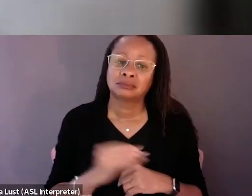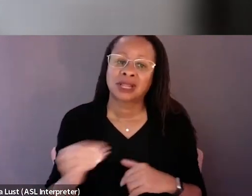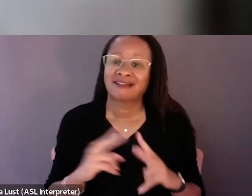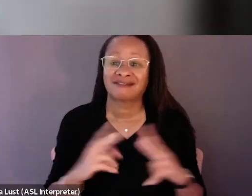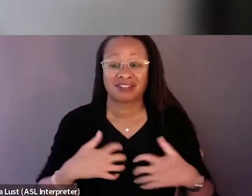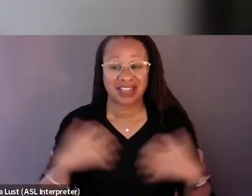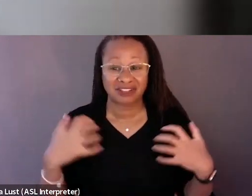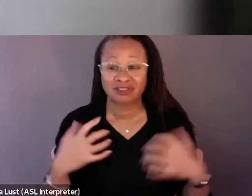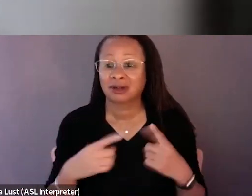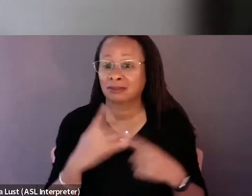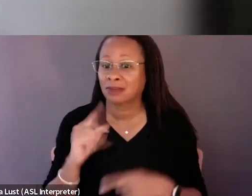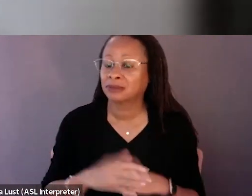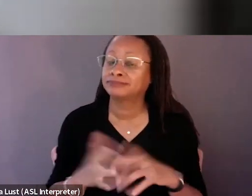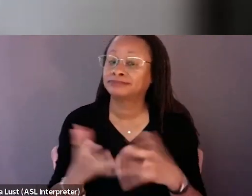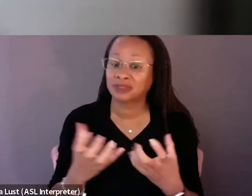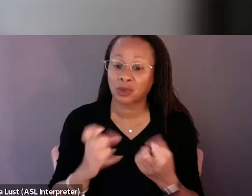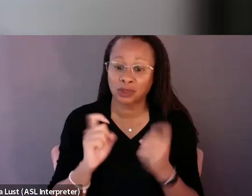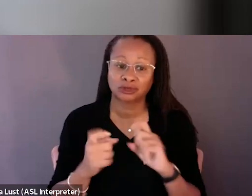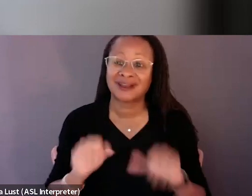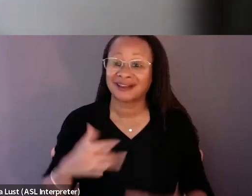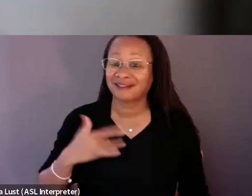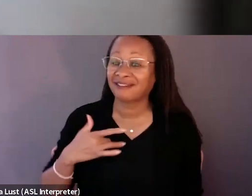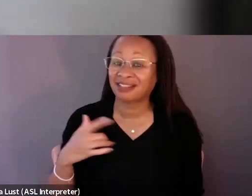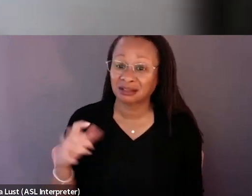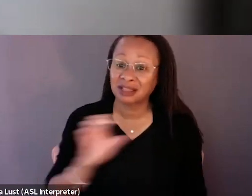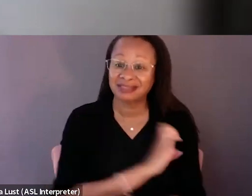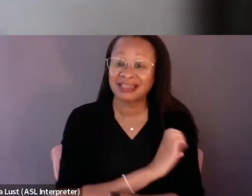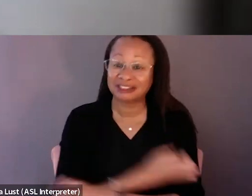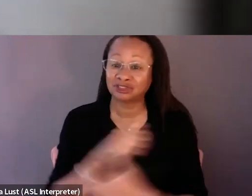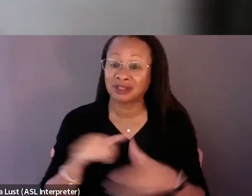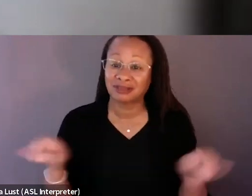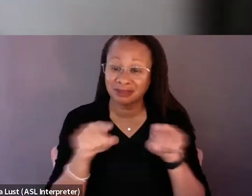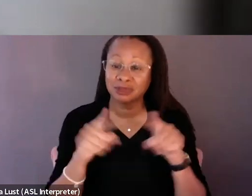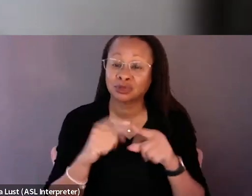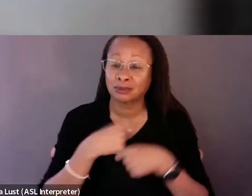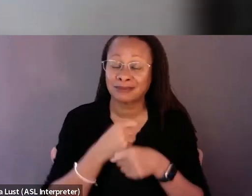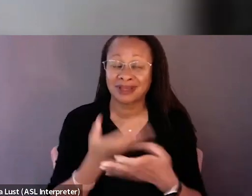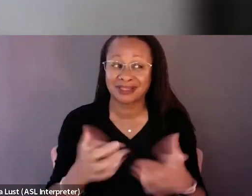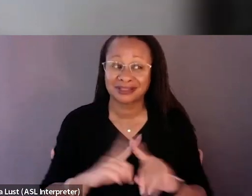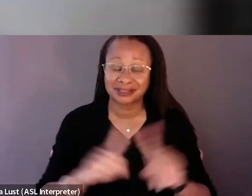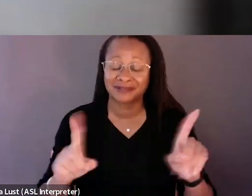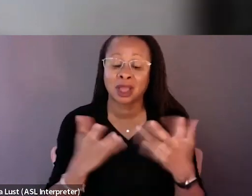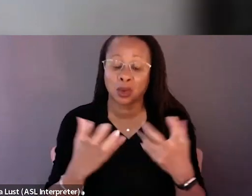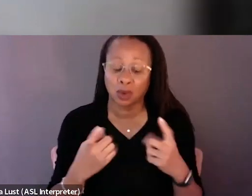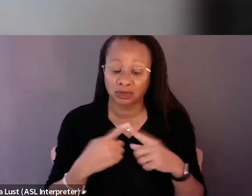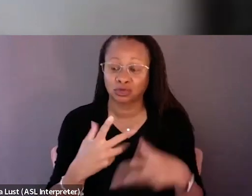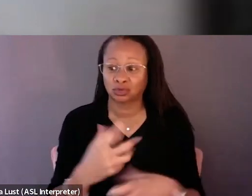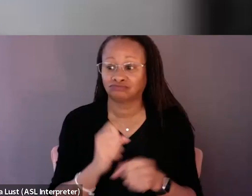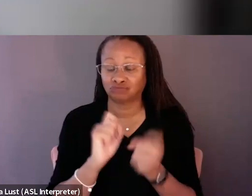angry about it. They wanted to. I can feel the energy in them to make things different. They wanted to